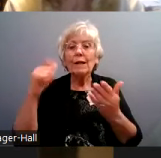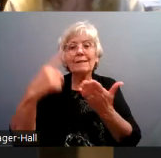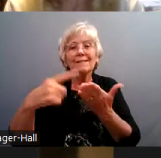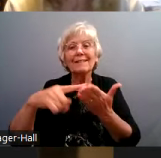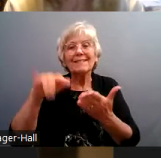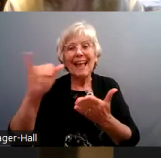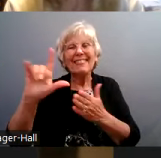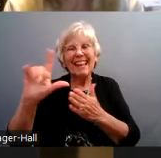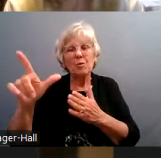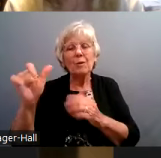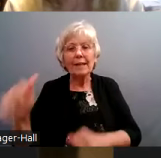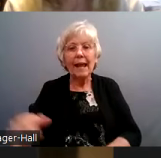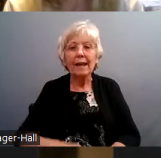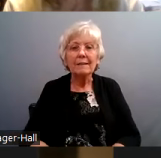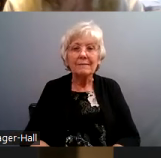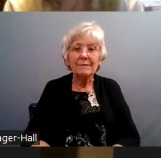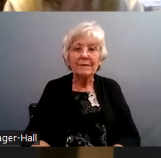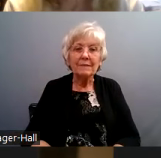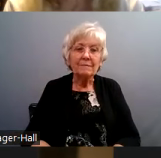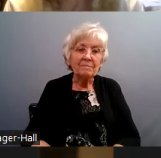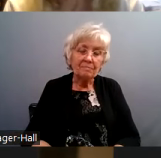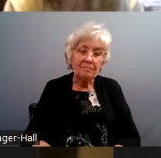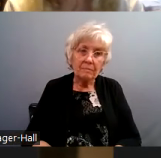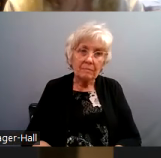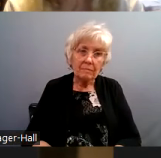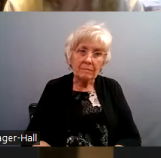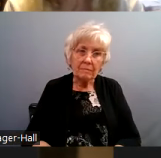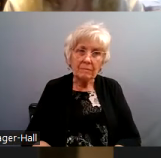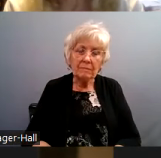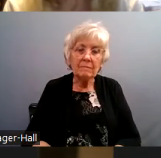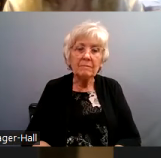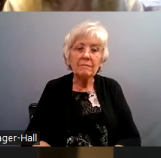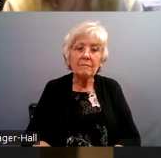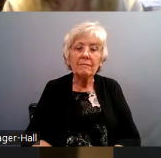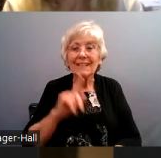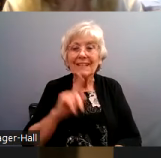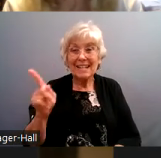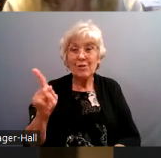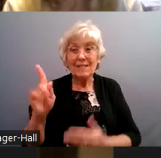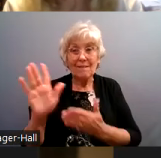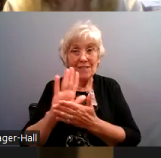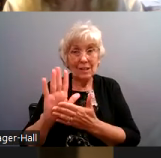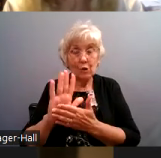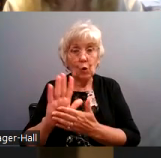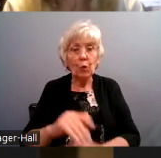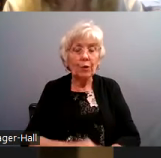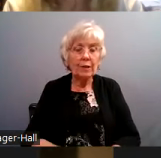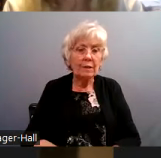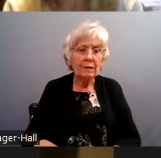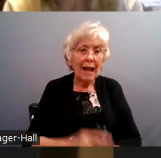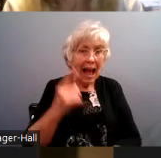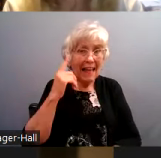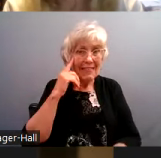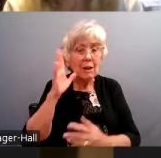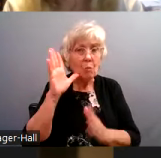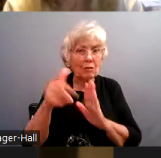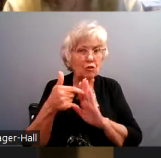part or the testing part. And so here's a video. I think it'll